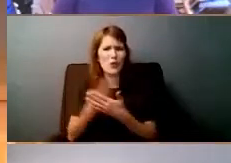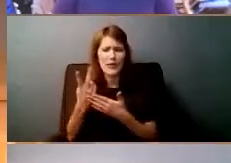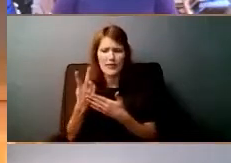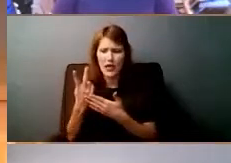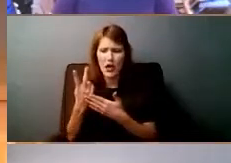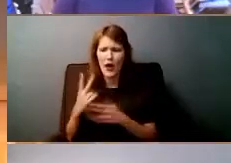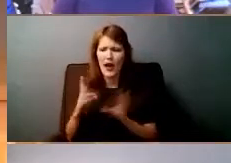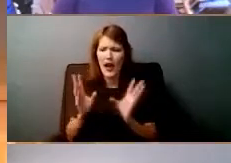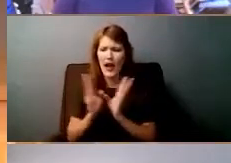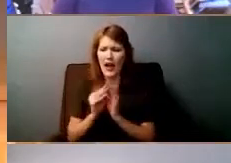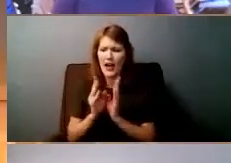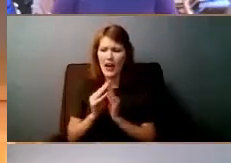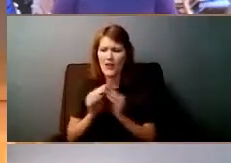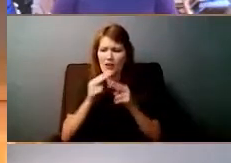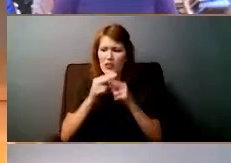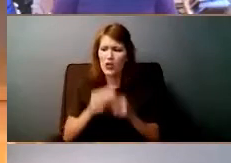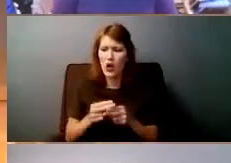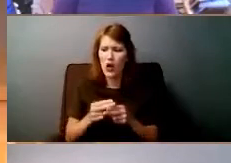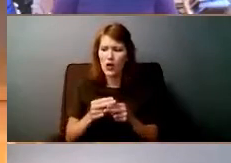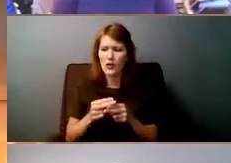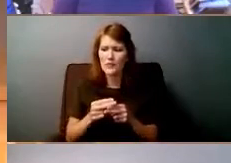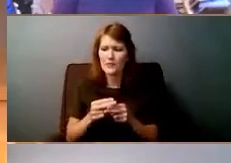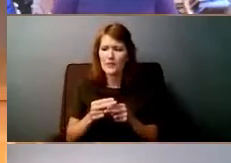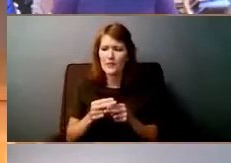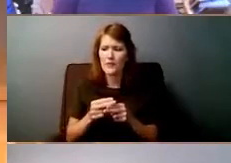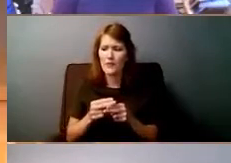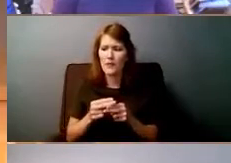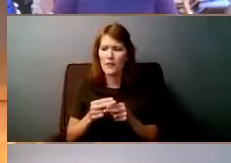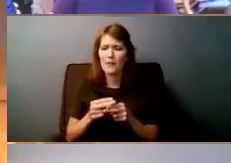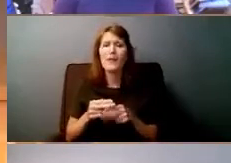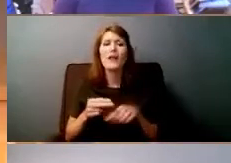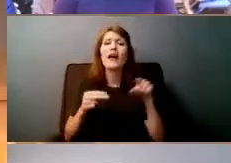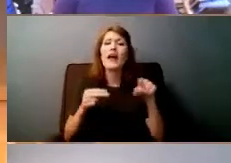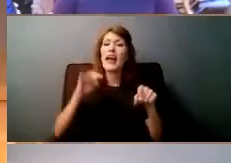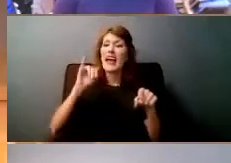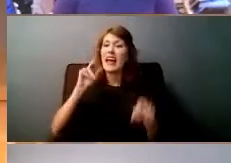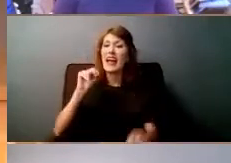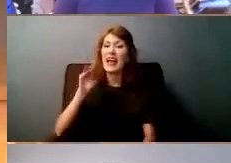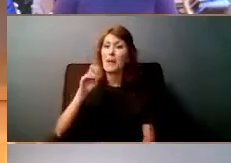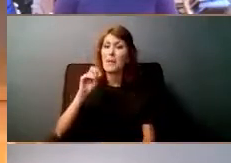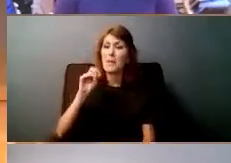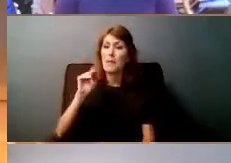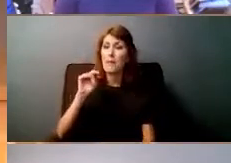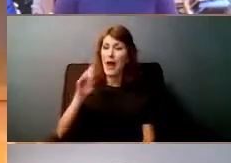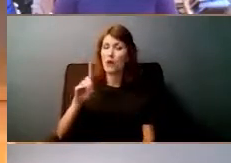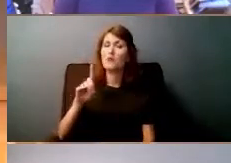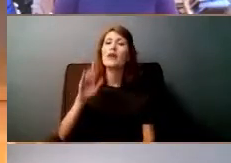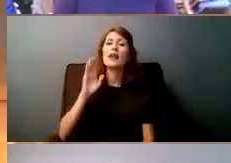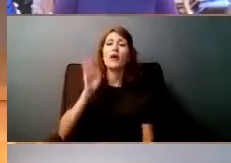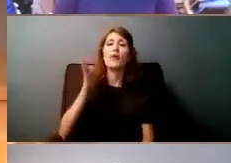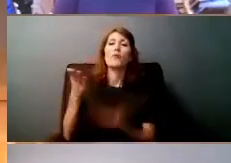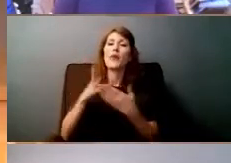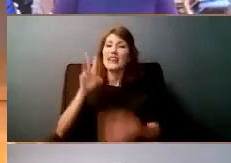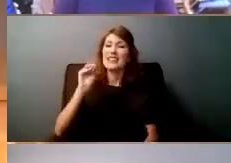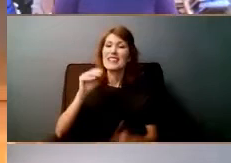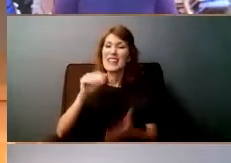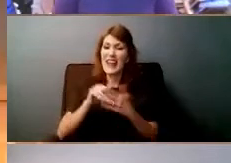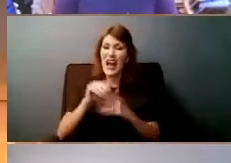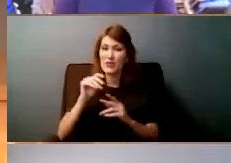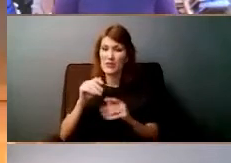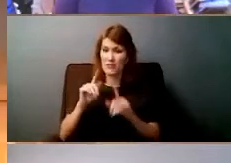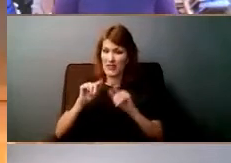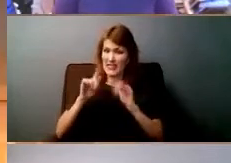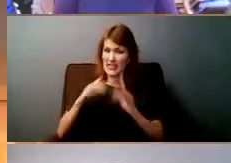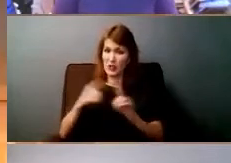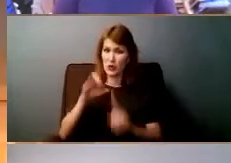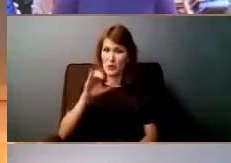conference called Inbound, which normally brings 60,000 attendees to Cincinnati. This event